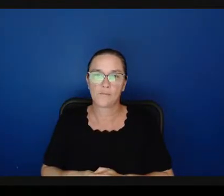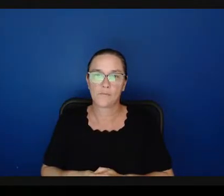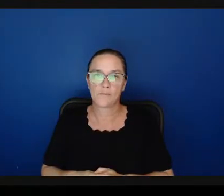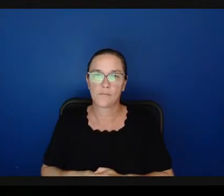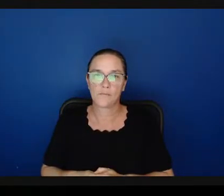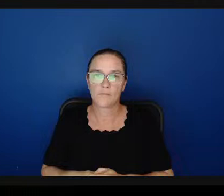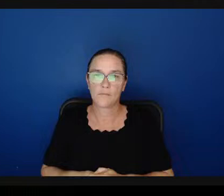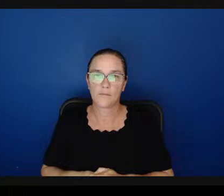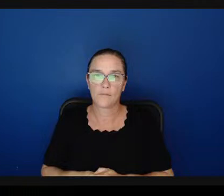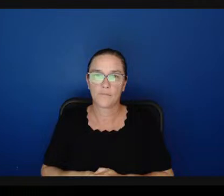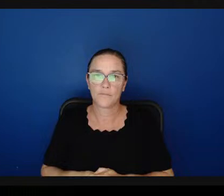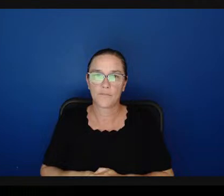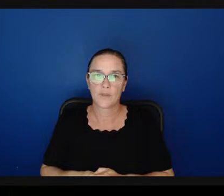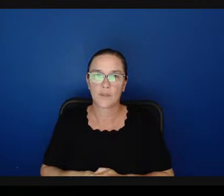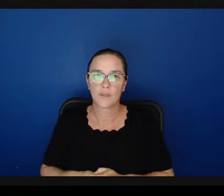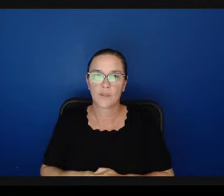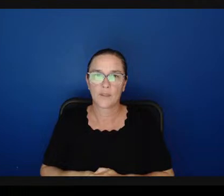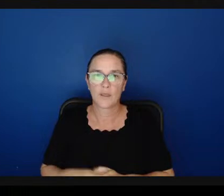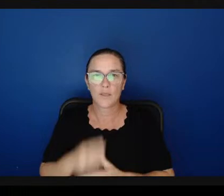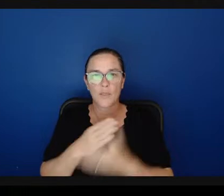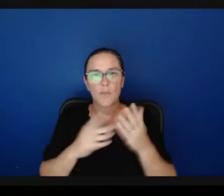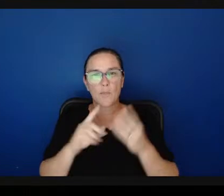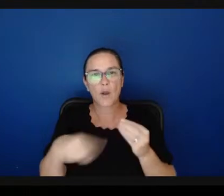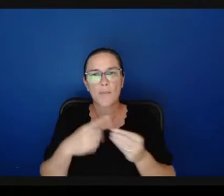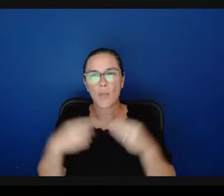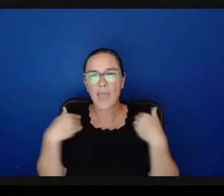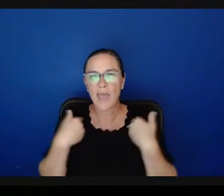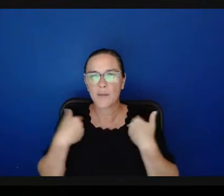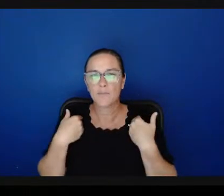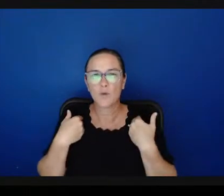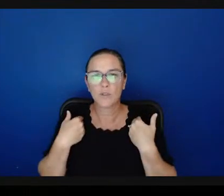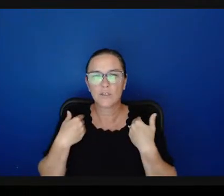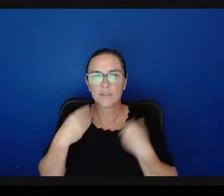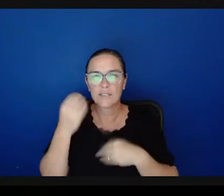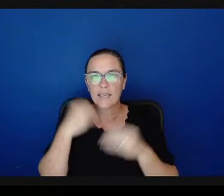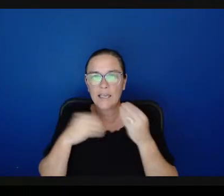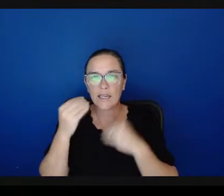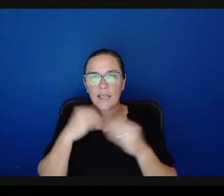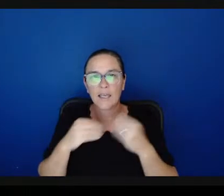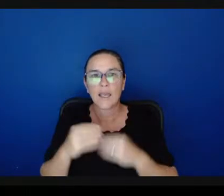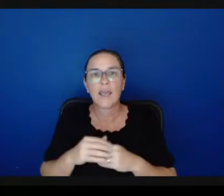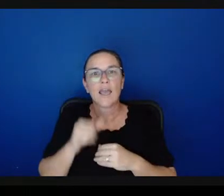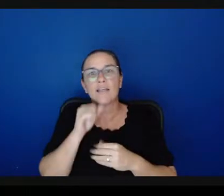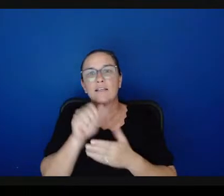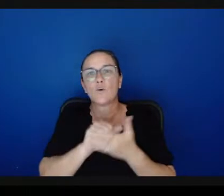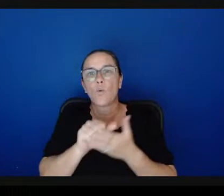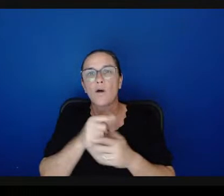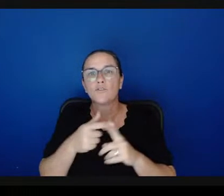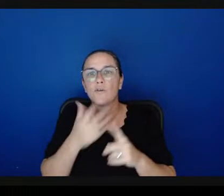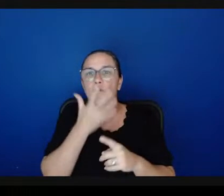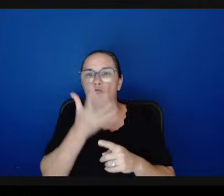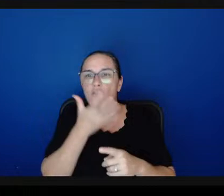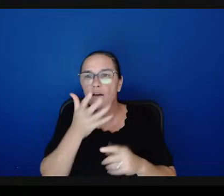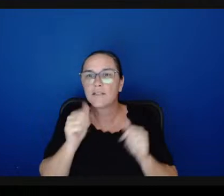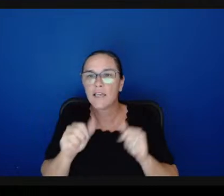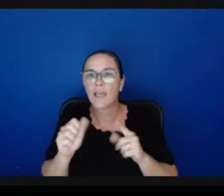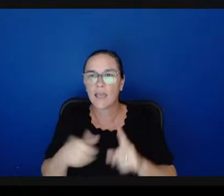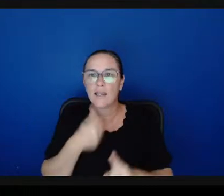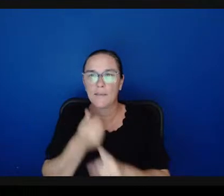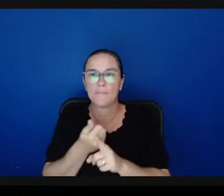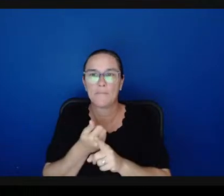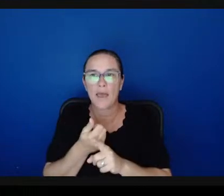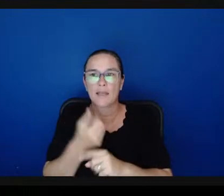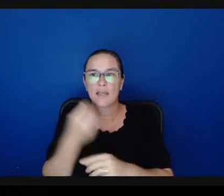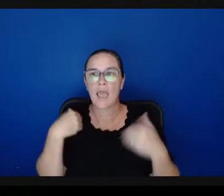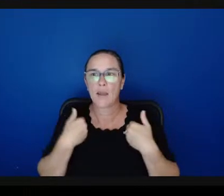grazing animals. I don't think I'm going to miss that here, right? Doesn't wash off grassy areas as easily as ash and can impact grazing animals,